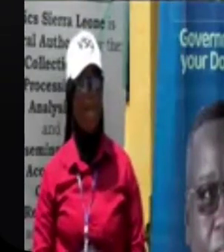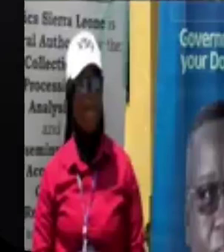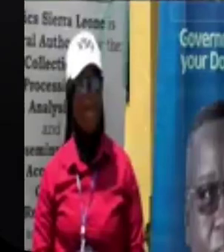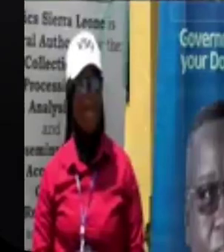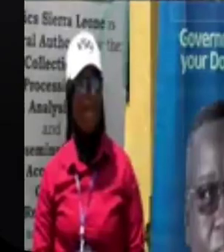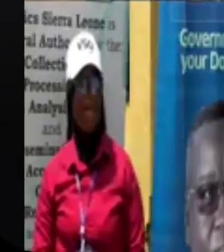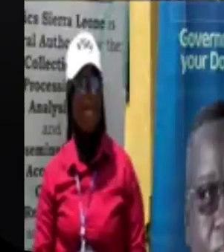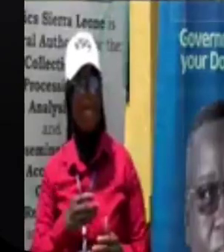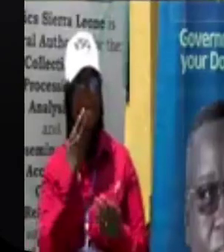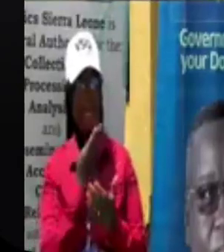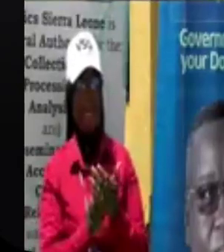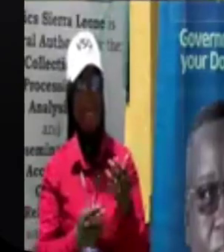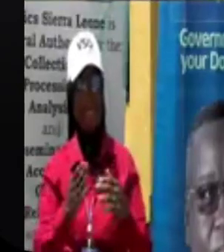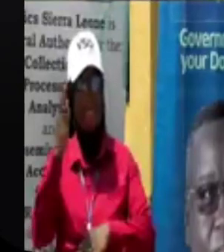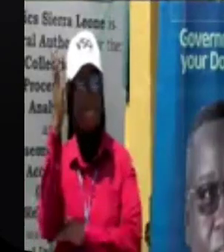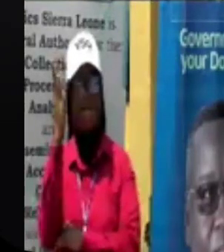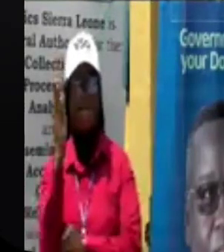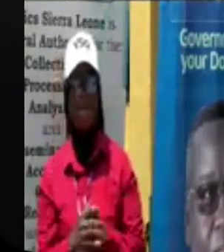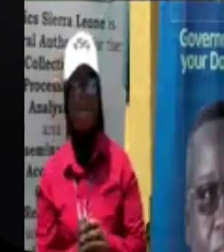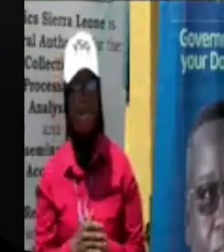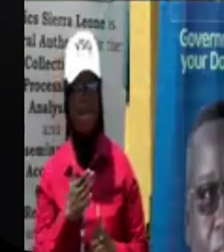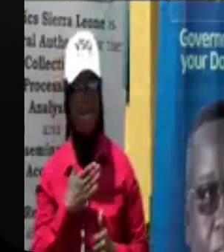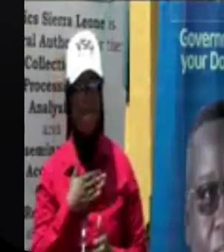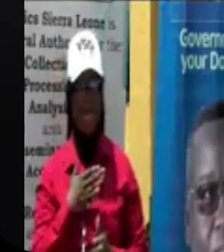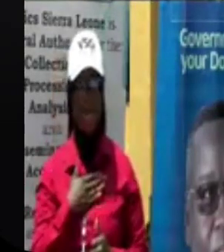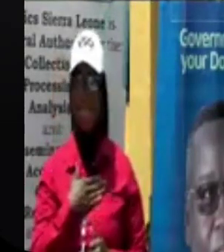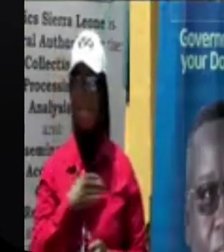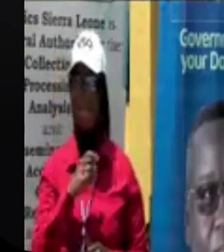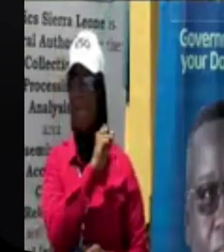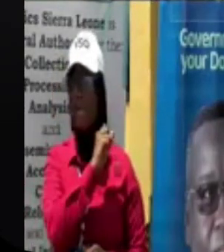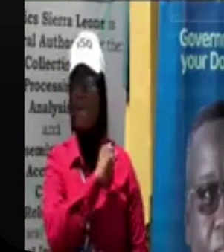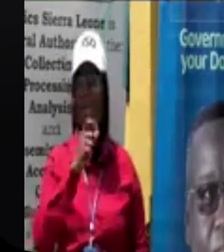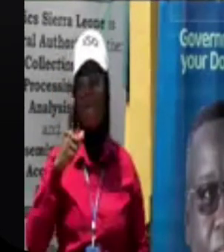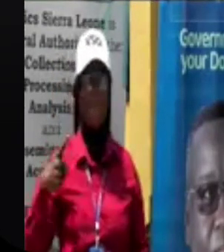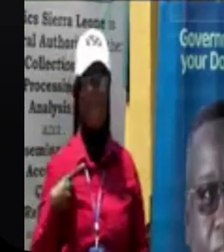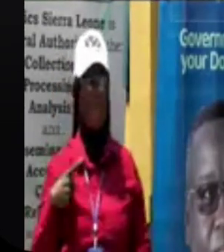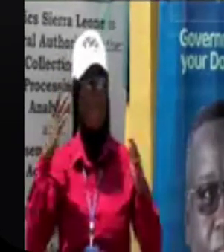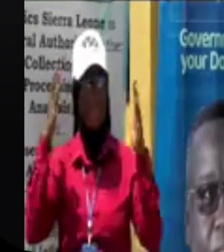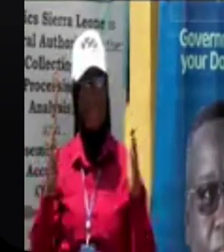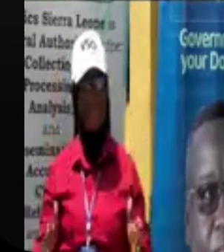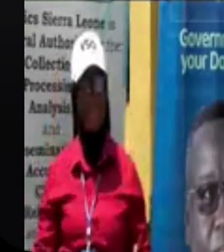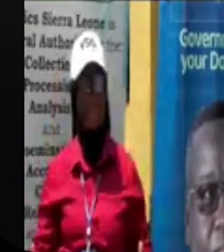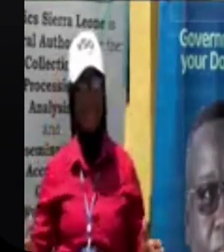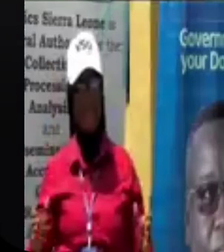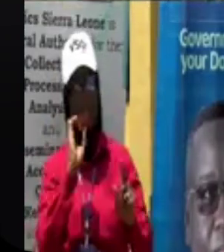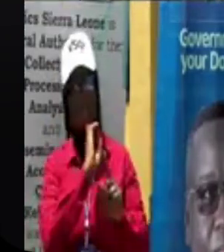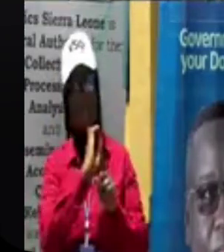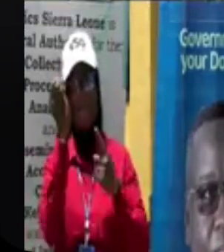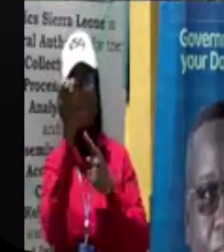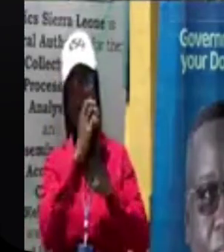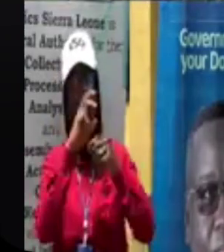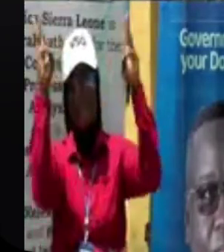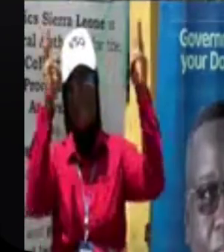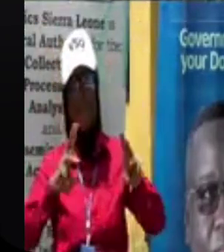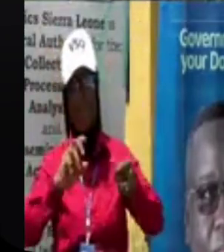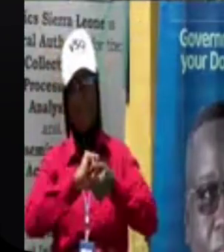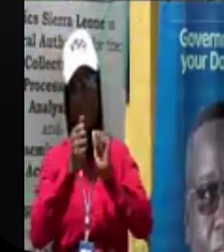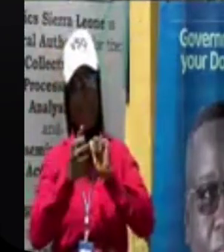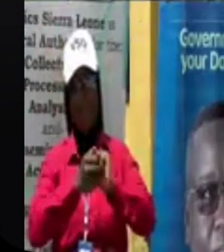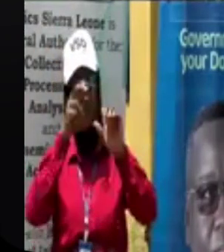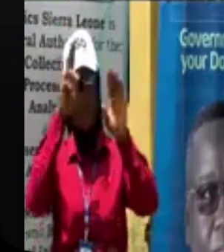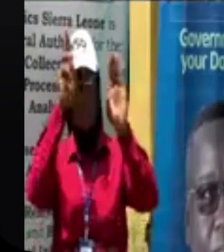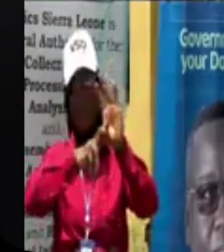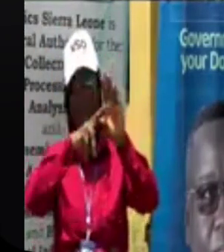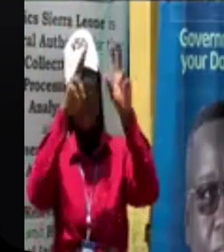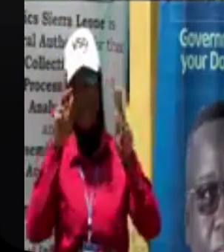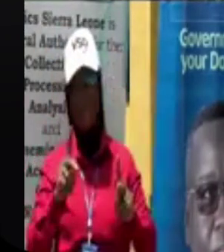Yeah, now good afternoon. Yes, ma'am. Me na councilor, me na support environmental energy and as